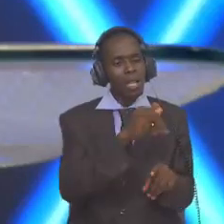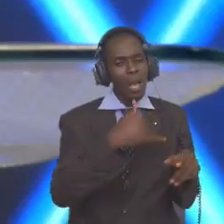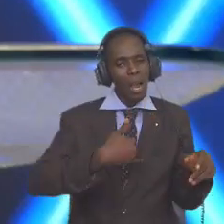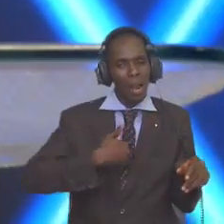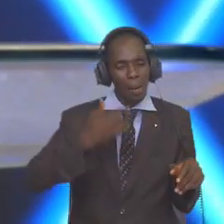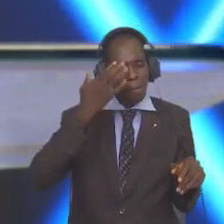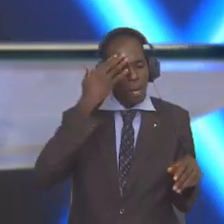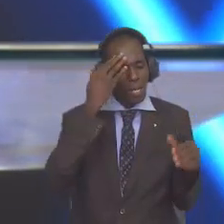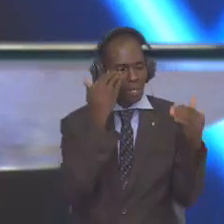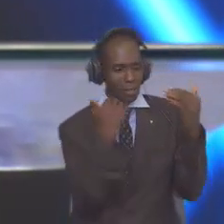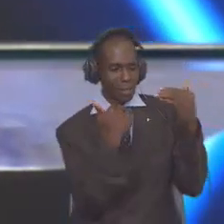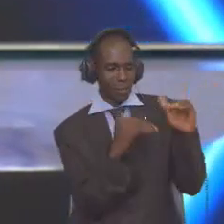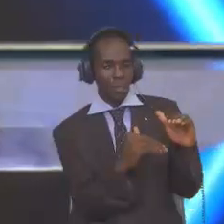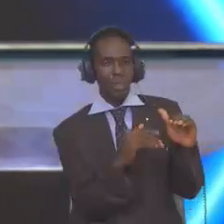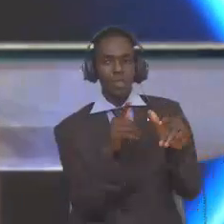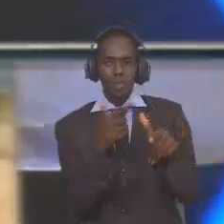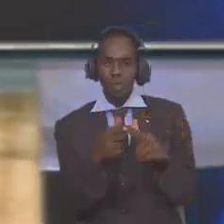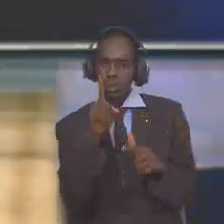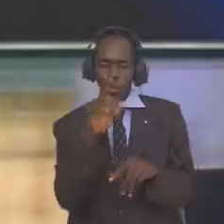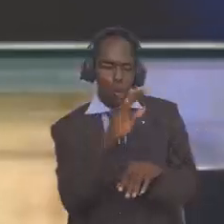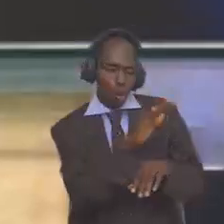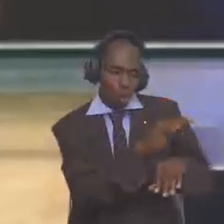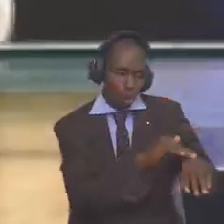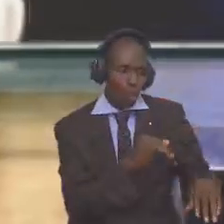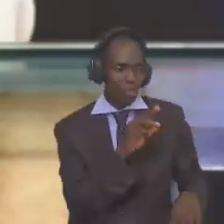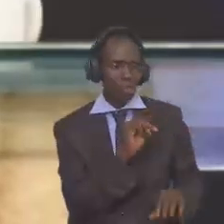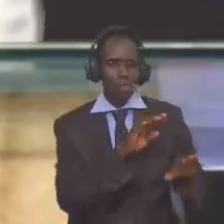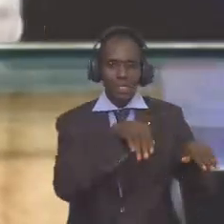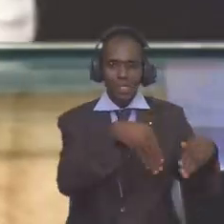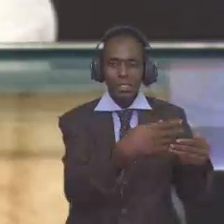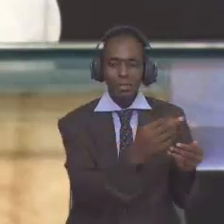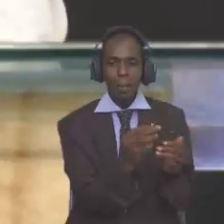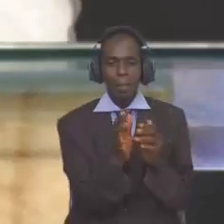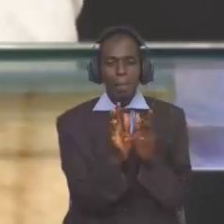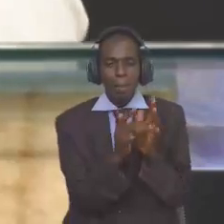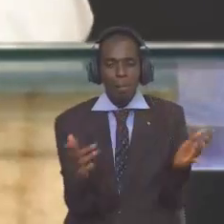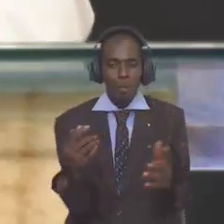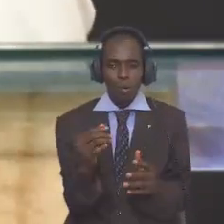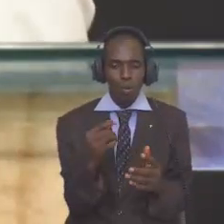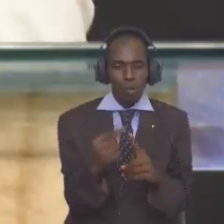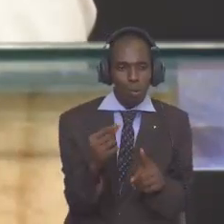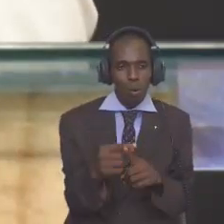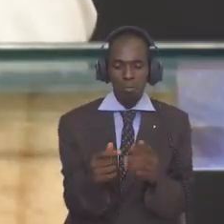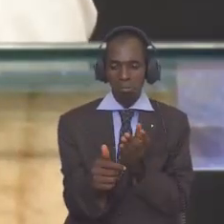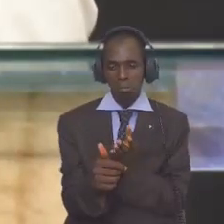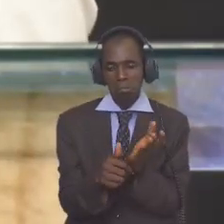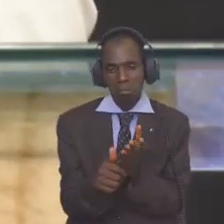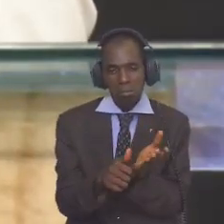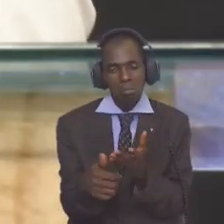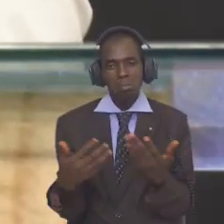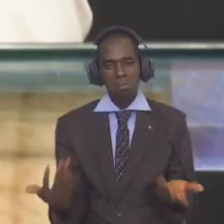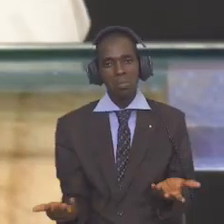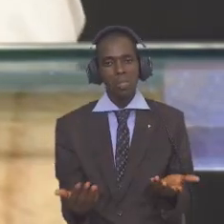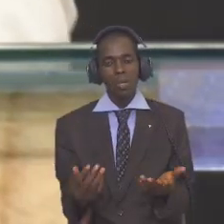knowledge, then you draw them near and you give them material. You might point them to materials we have